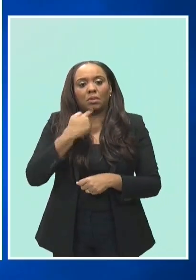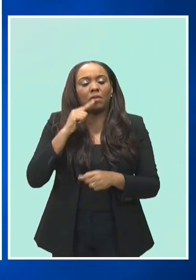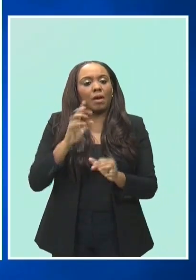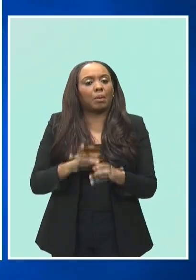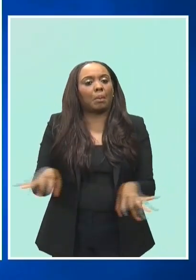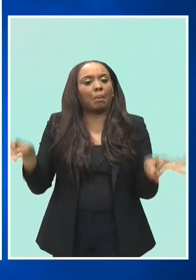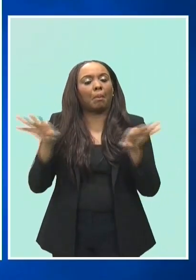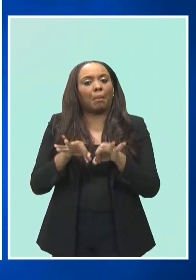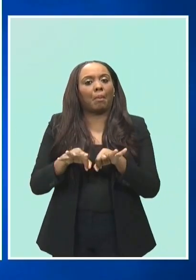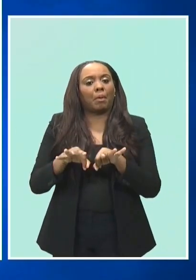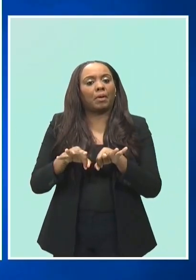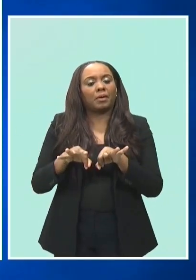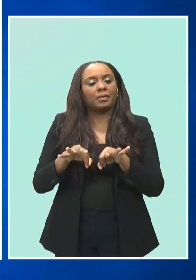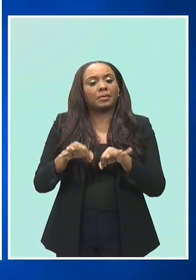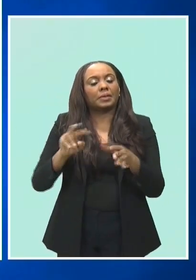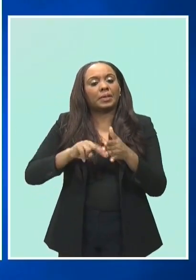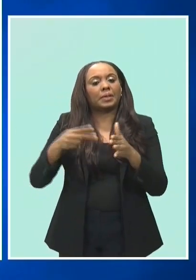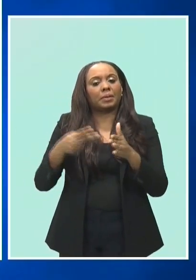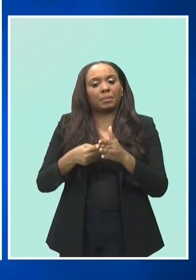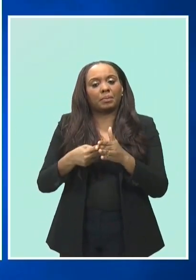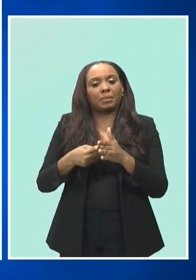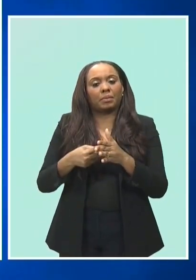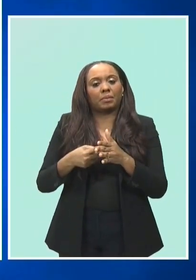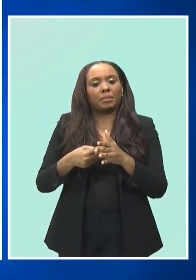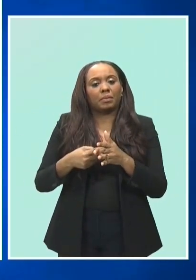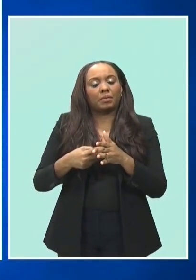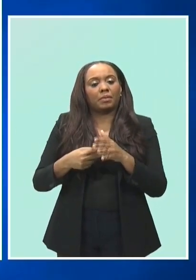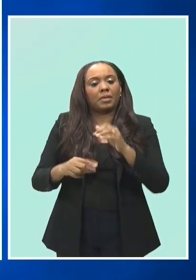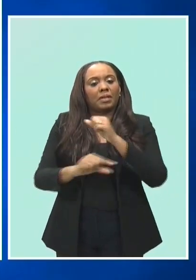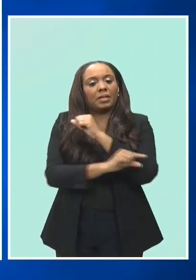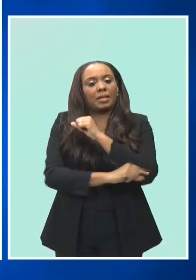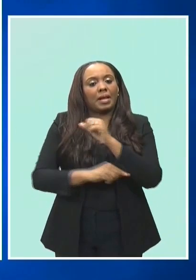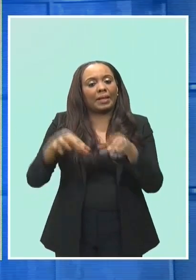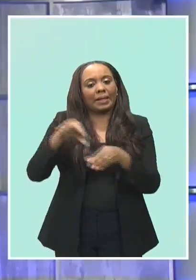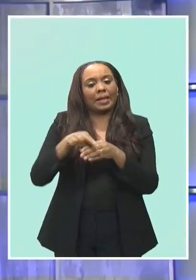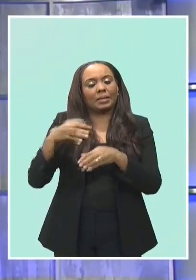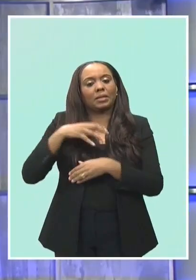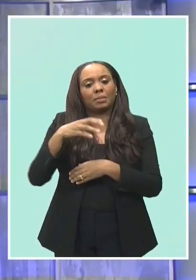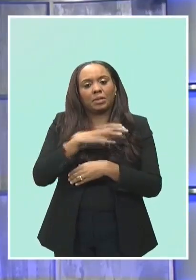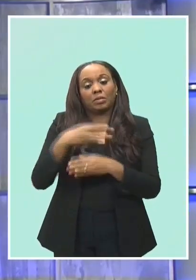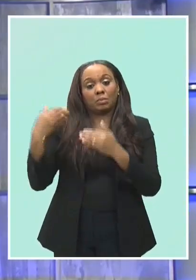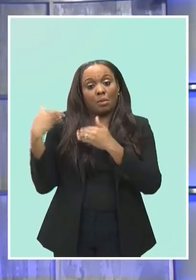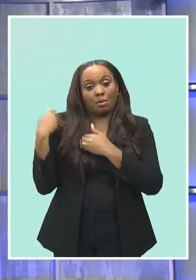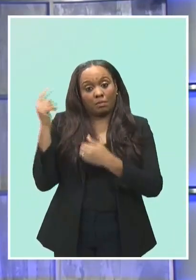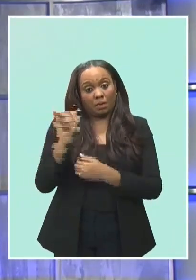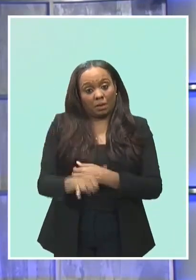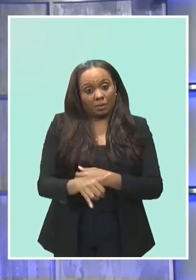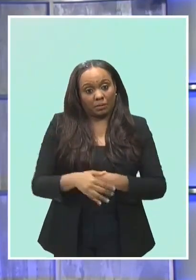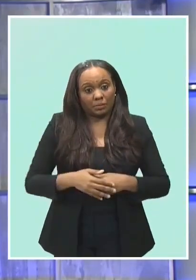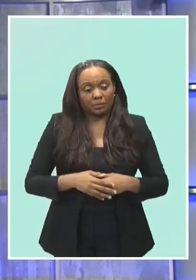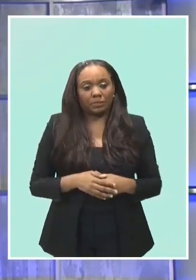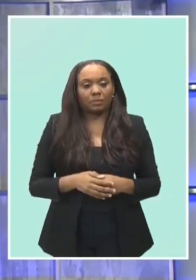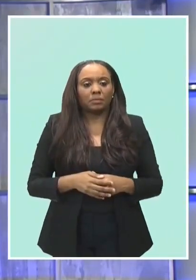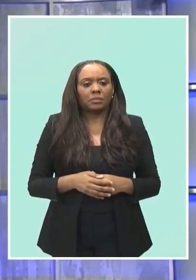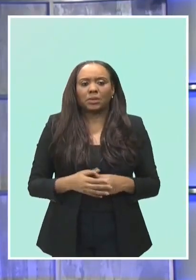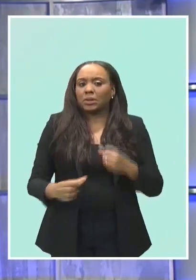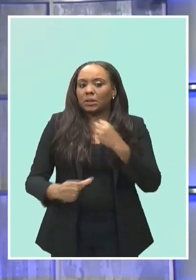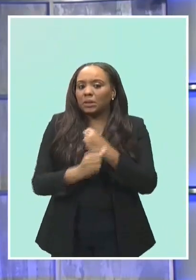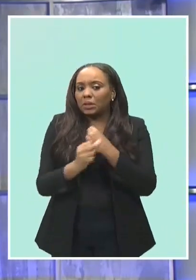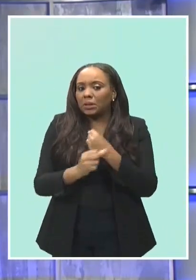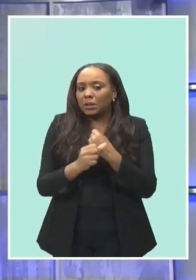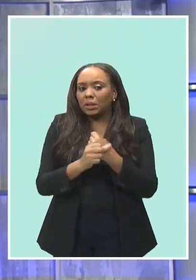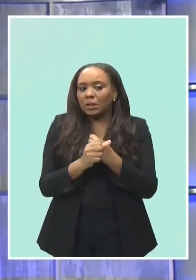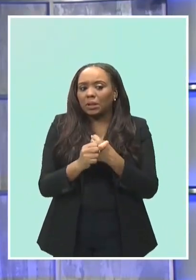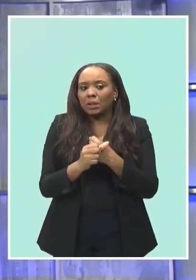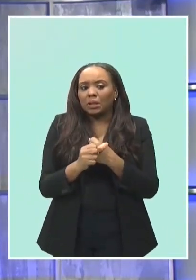the competence and timeliness rest with the Ghana Elections Commission. The dangerous level of contamination of a